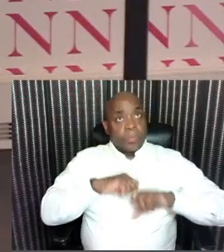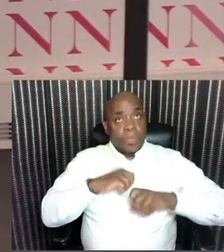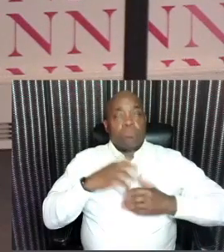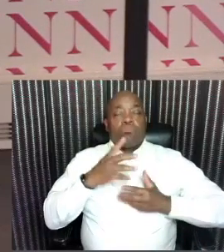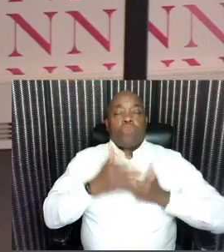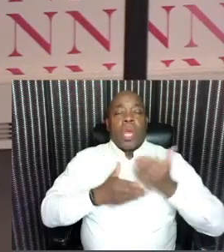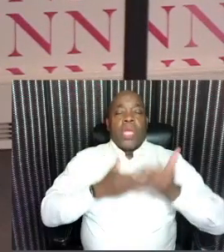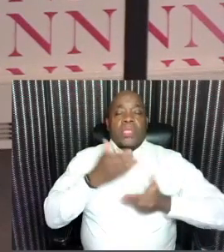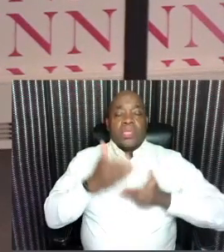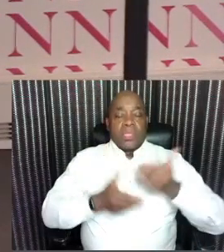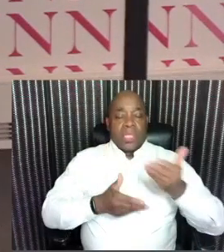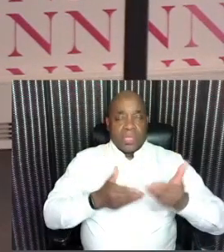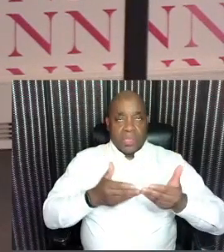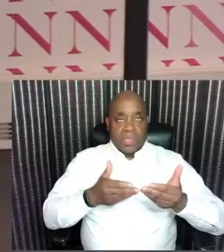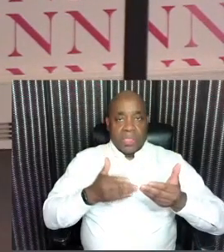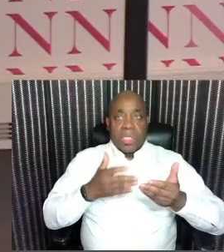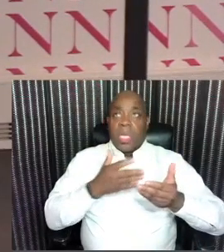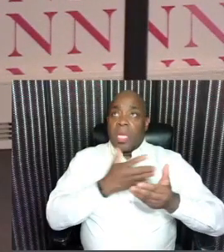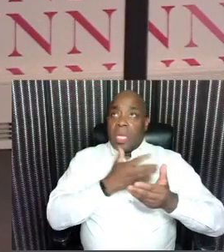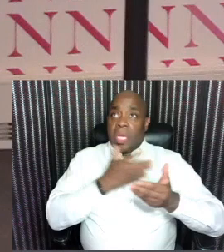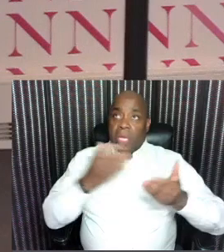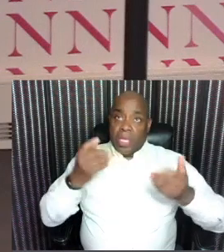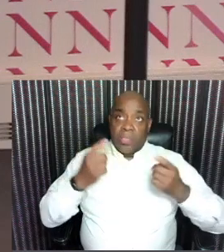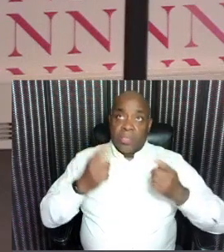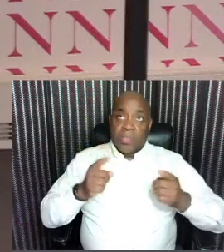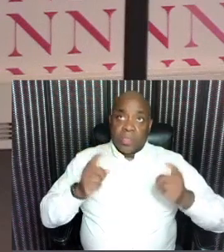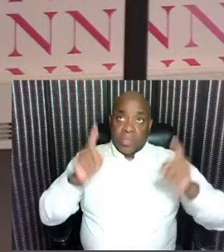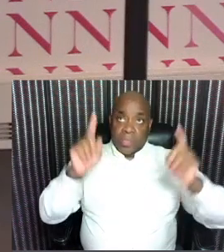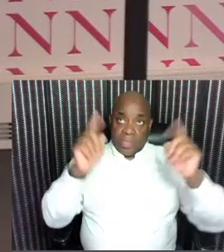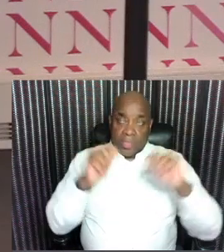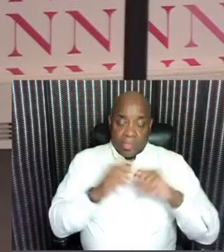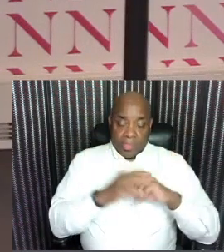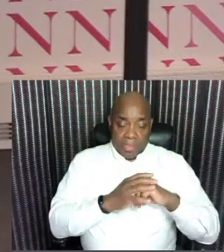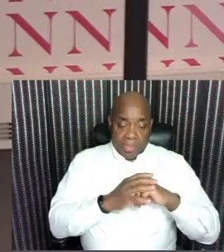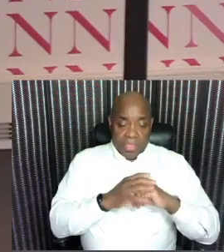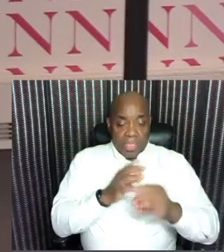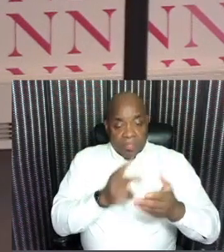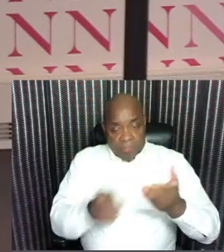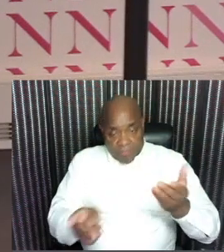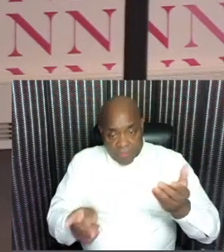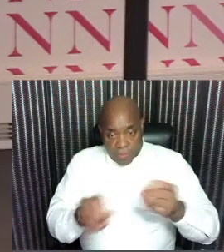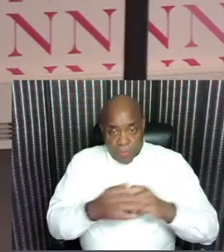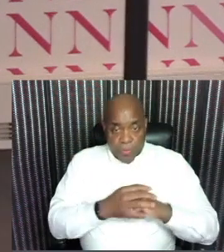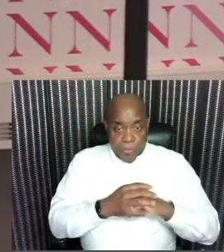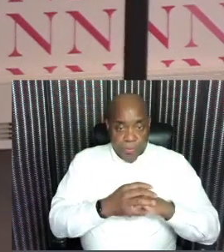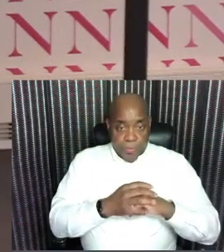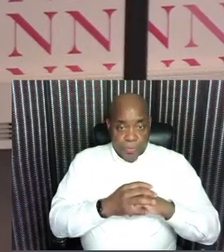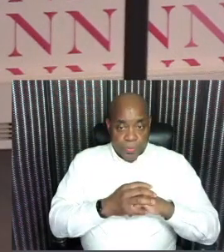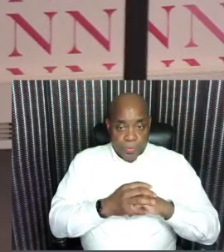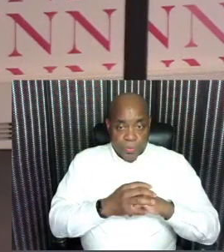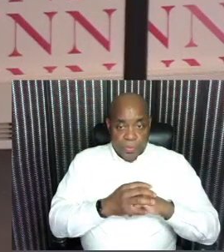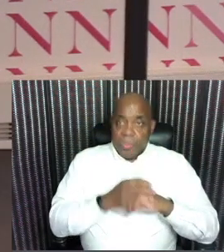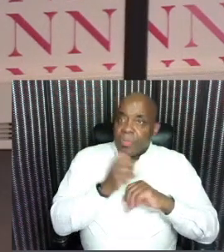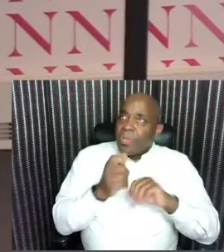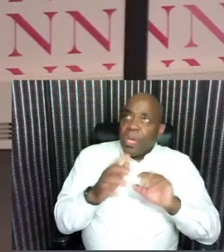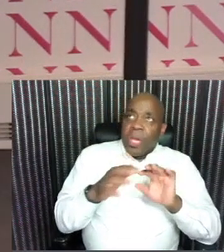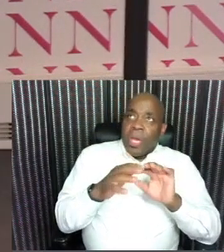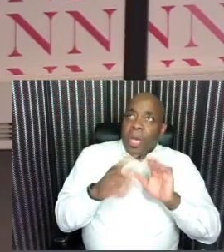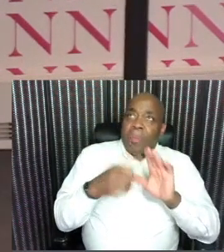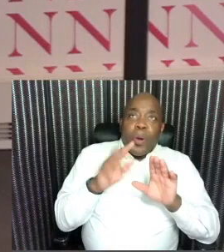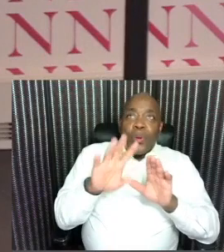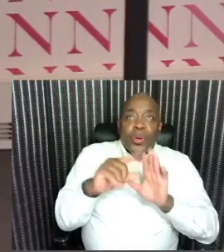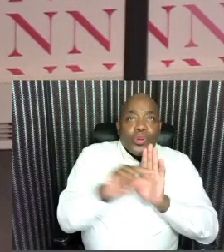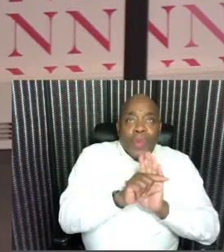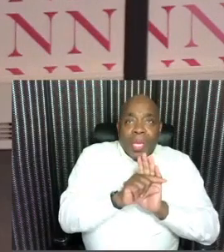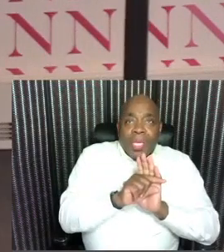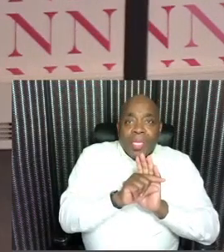And success and failure isn't necessarily about your grade. You're not being